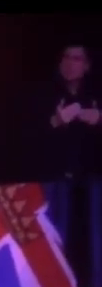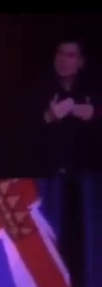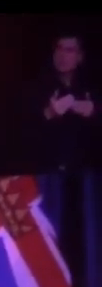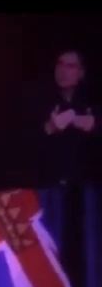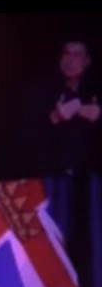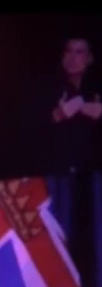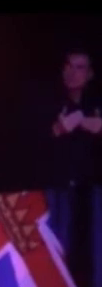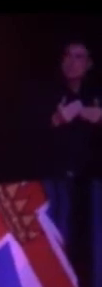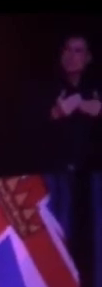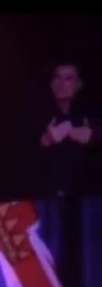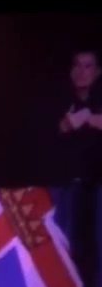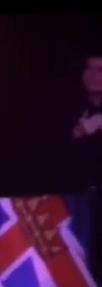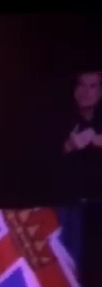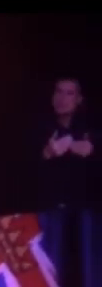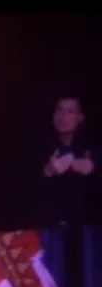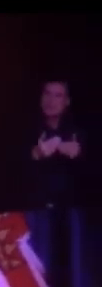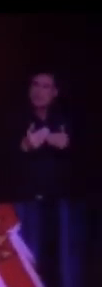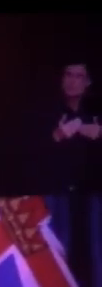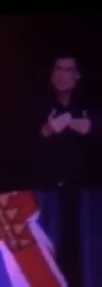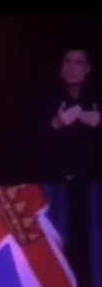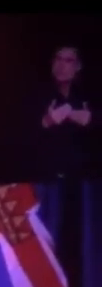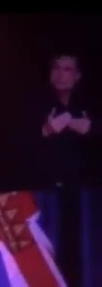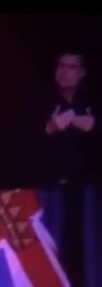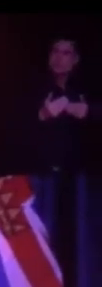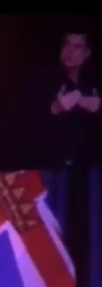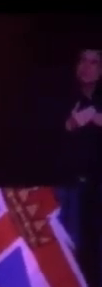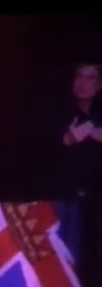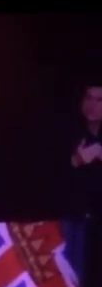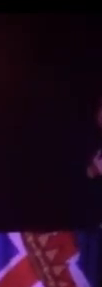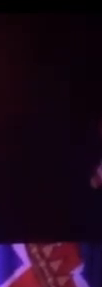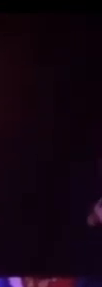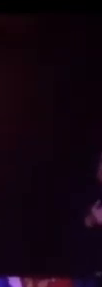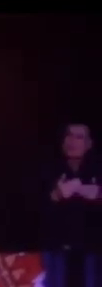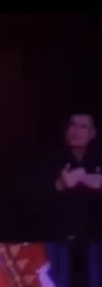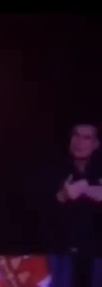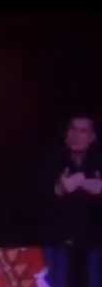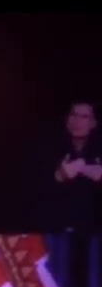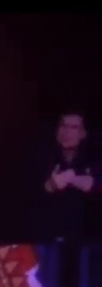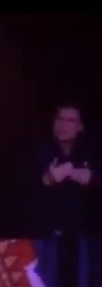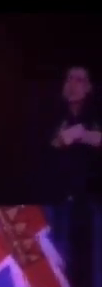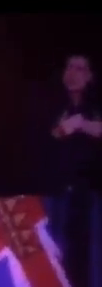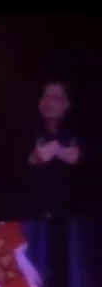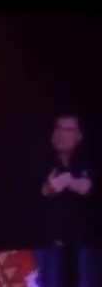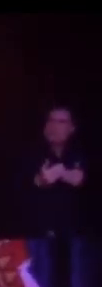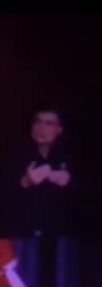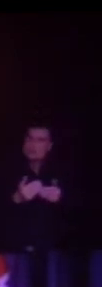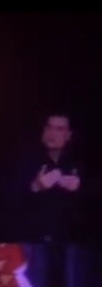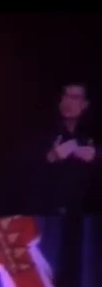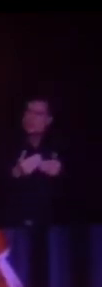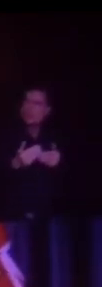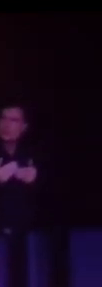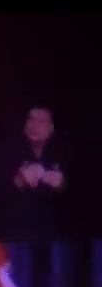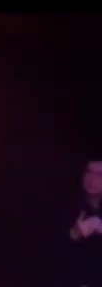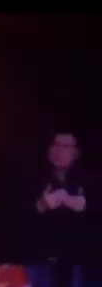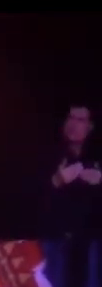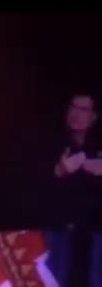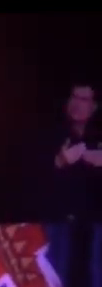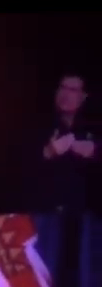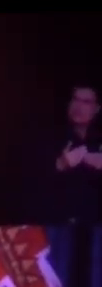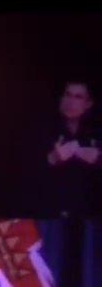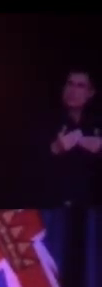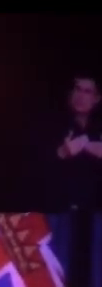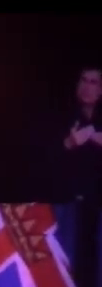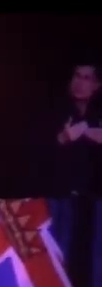just something that somebody wrote down so that you can get up on that podium and lie to the public, because this is